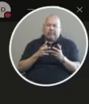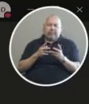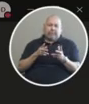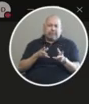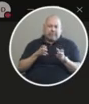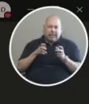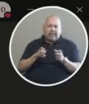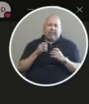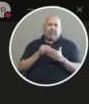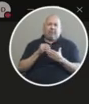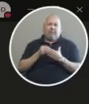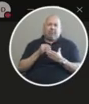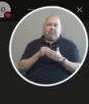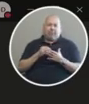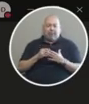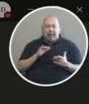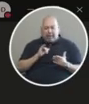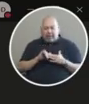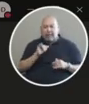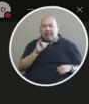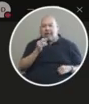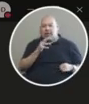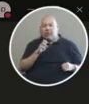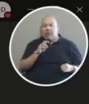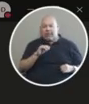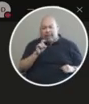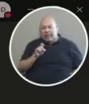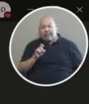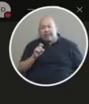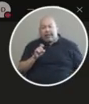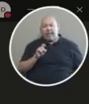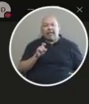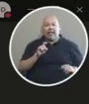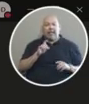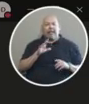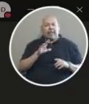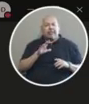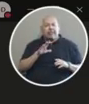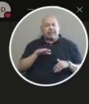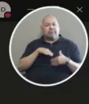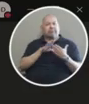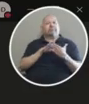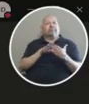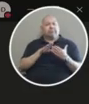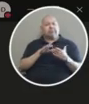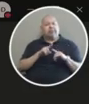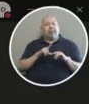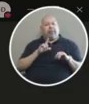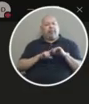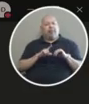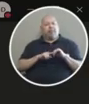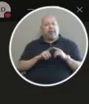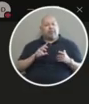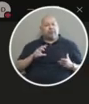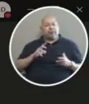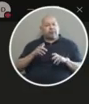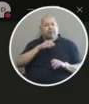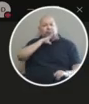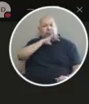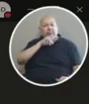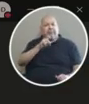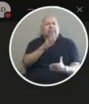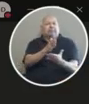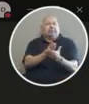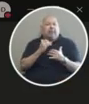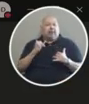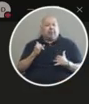sidestepping the arena issue, it needs to take it on full force. And the El Paso corruption needs to